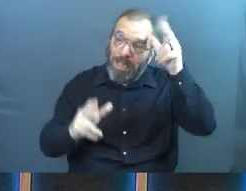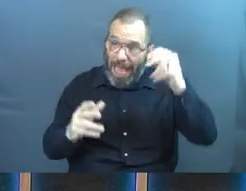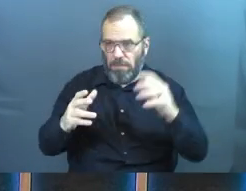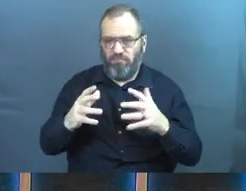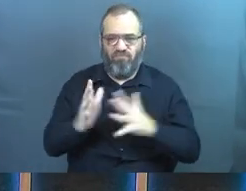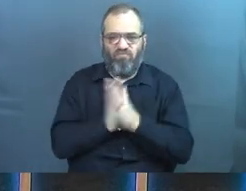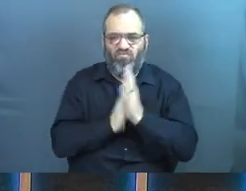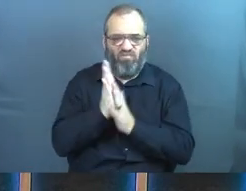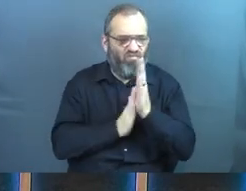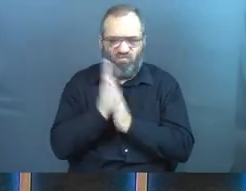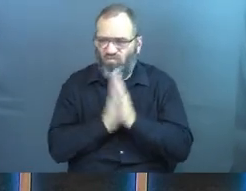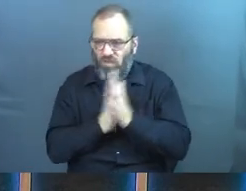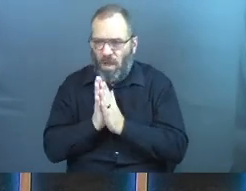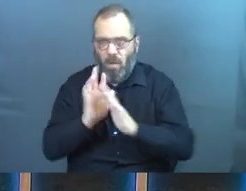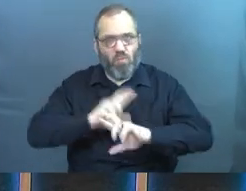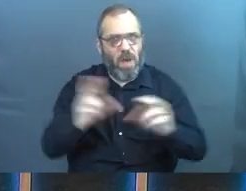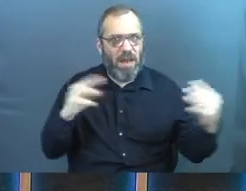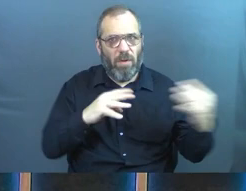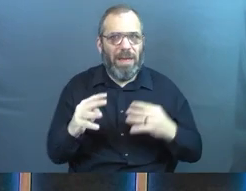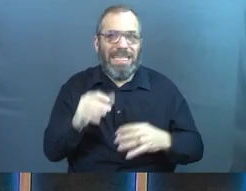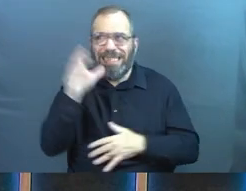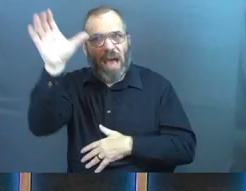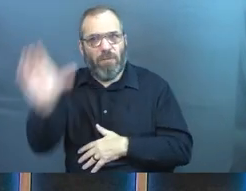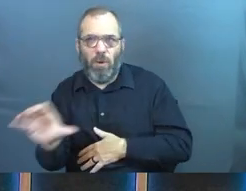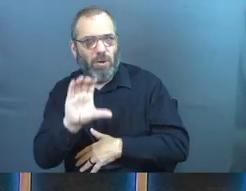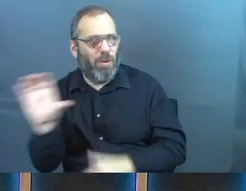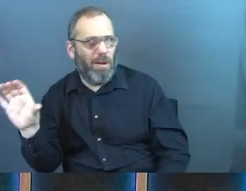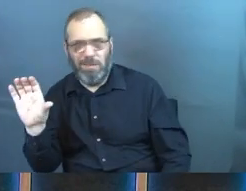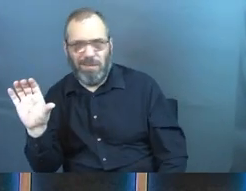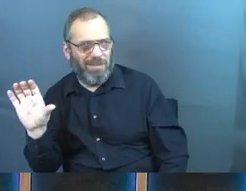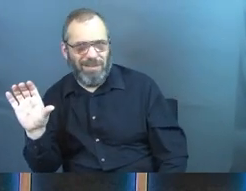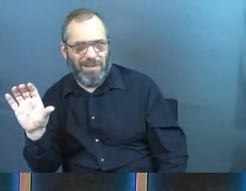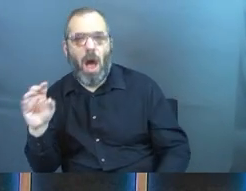Satan lines himself up for a war, not for a cross.